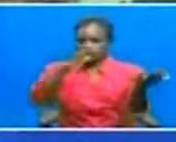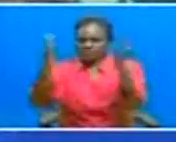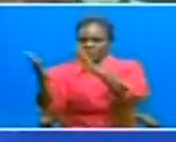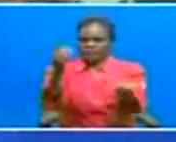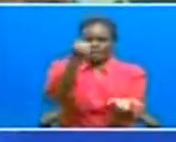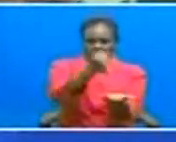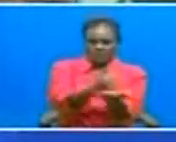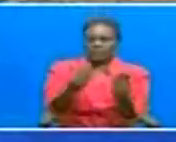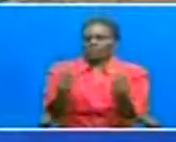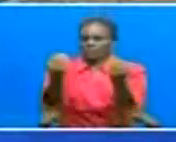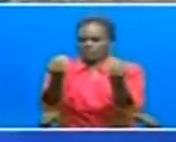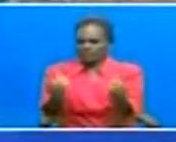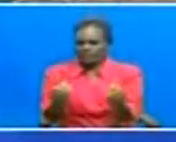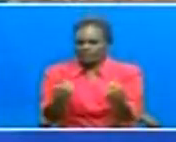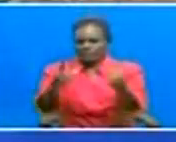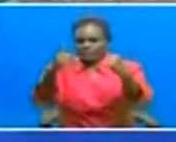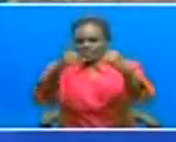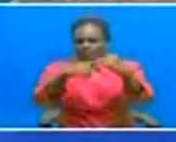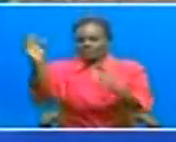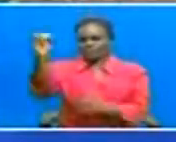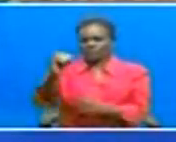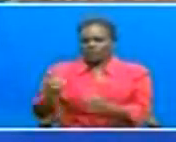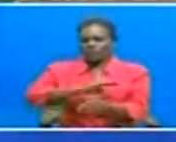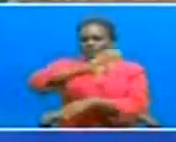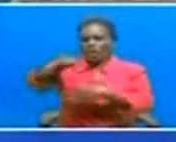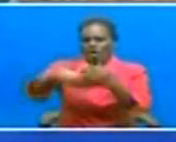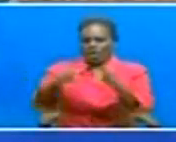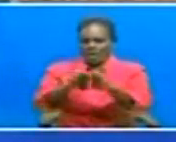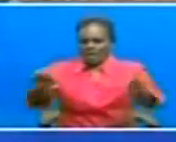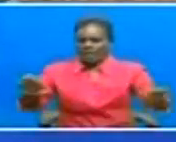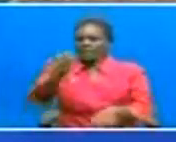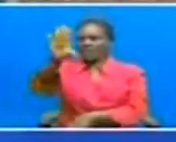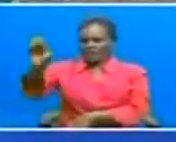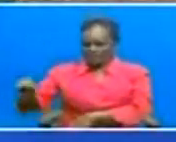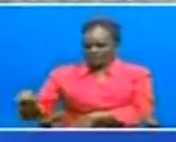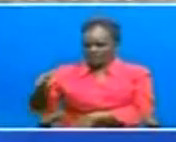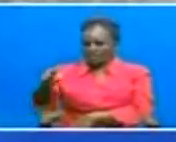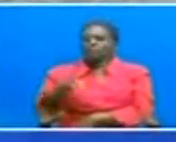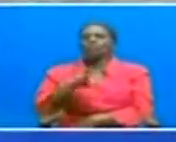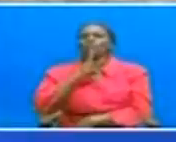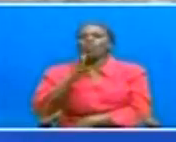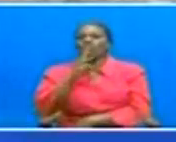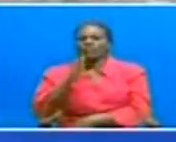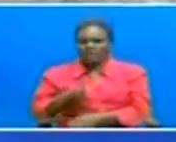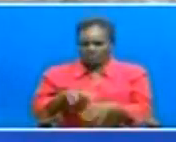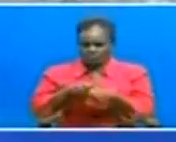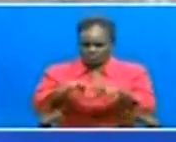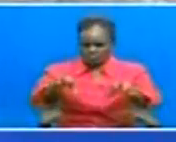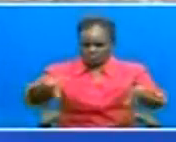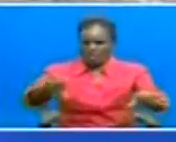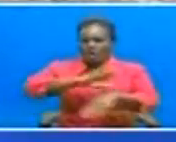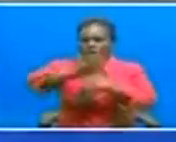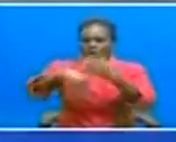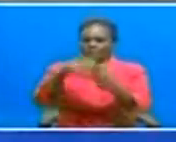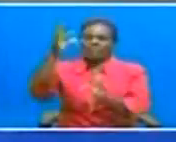adaptation solutions, less than 6% of all cultivated land in Africa is irrigated, and almost all farms